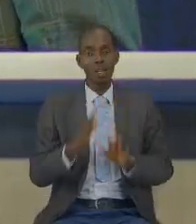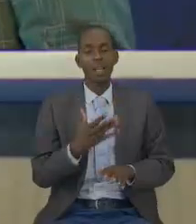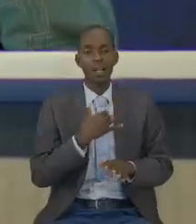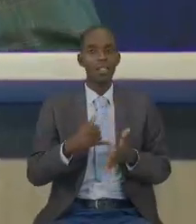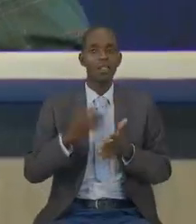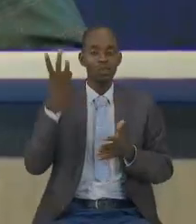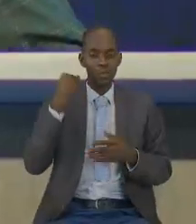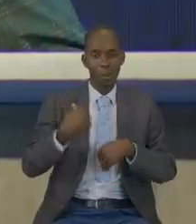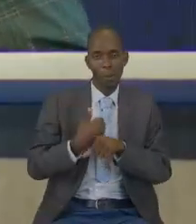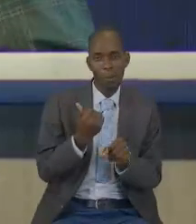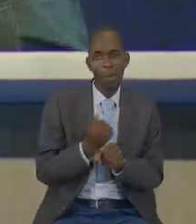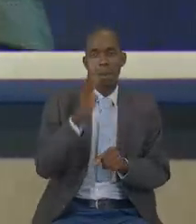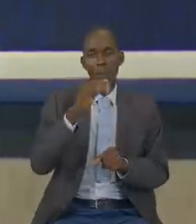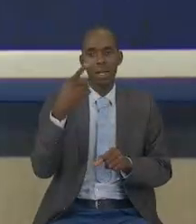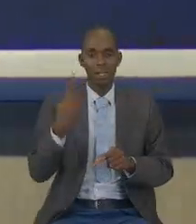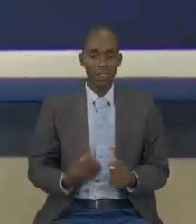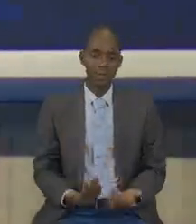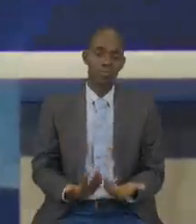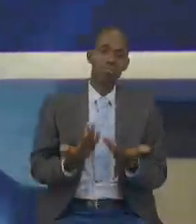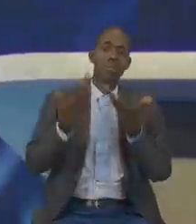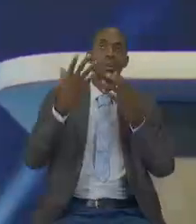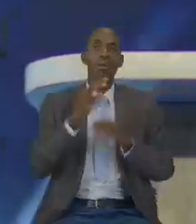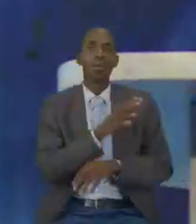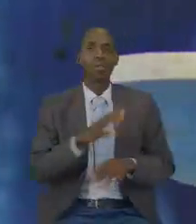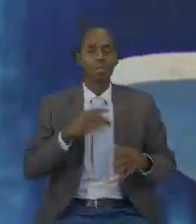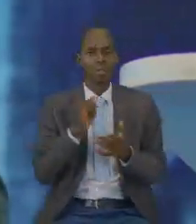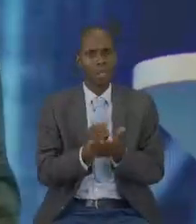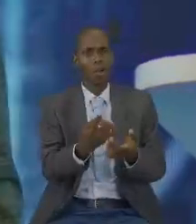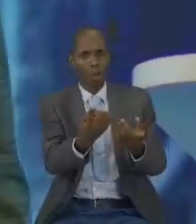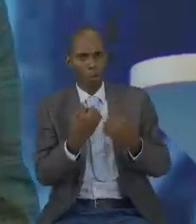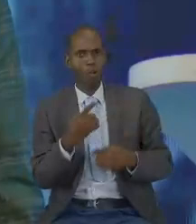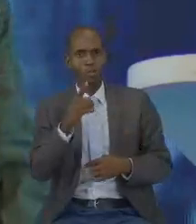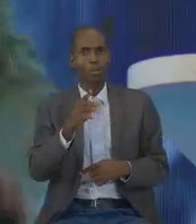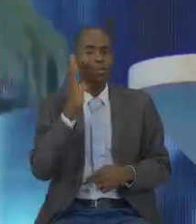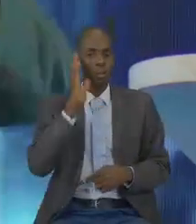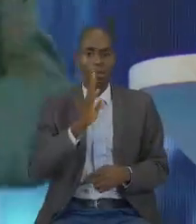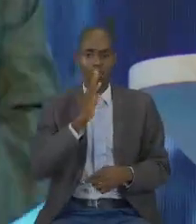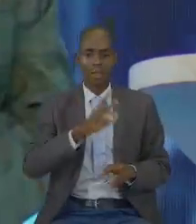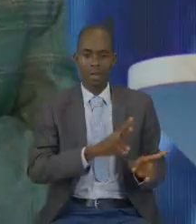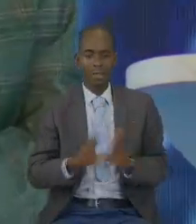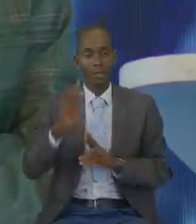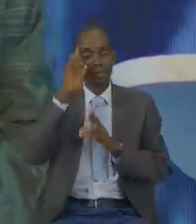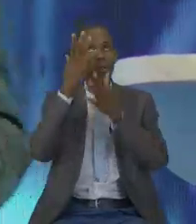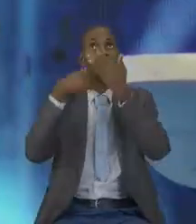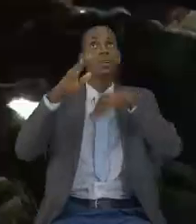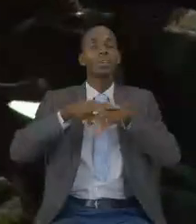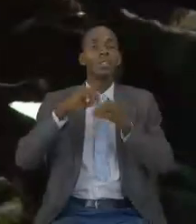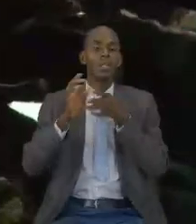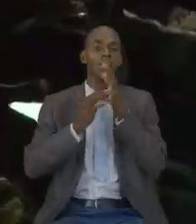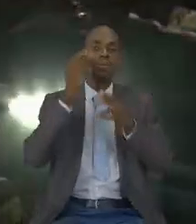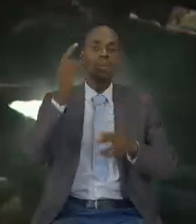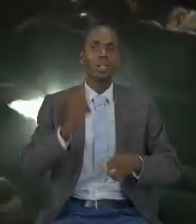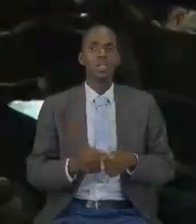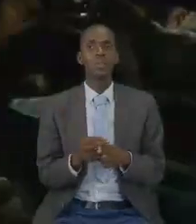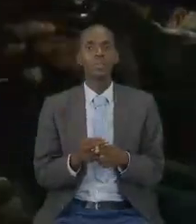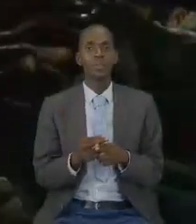by the sacrifice of Christ. They said, come on, you'll be ready for heaven in Jesus' name.